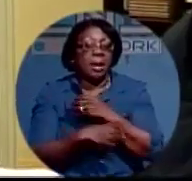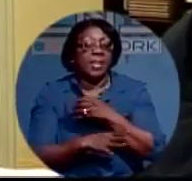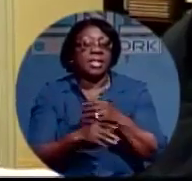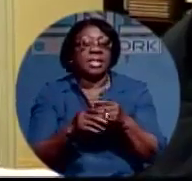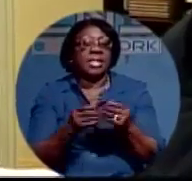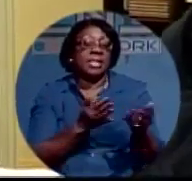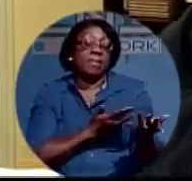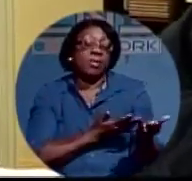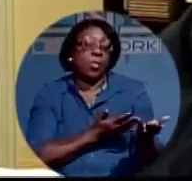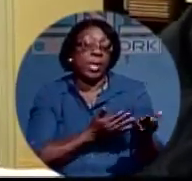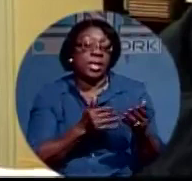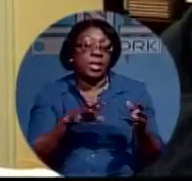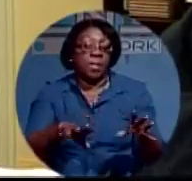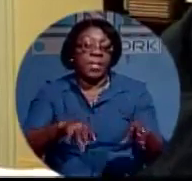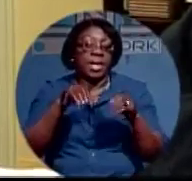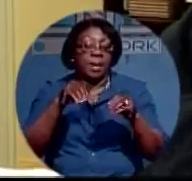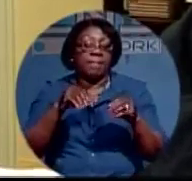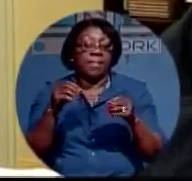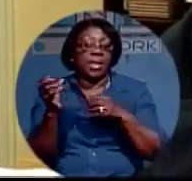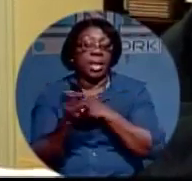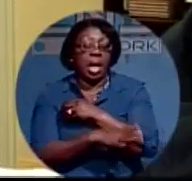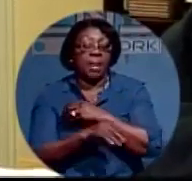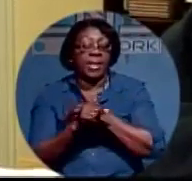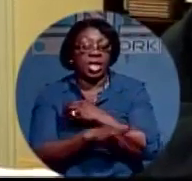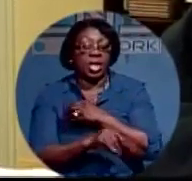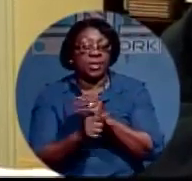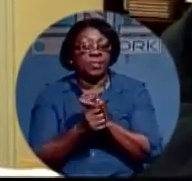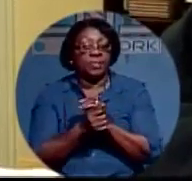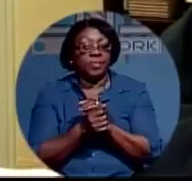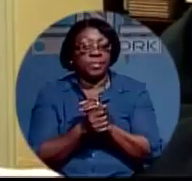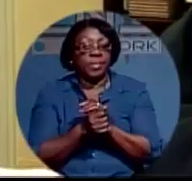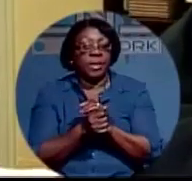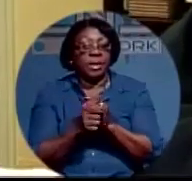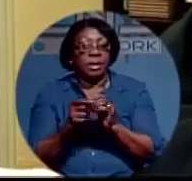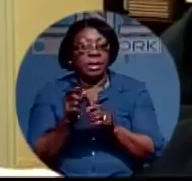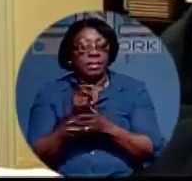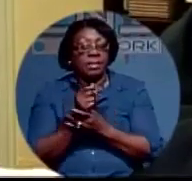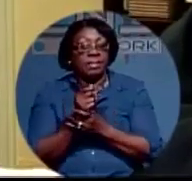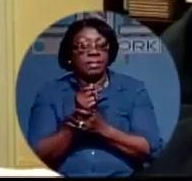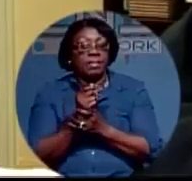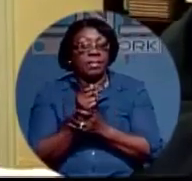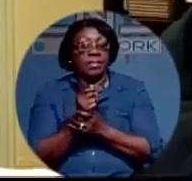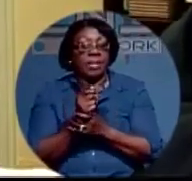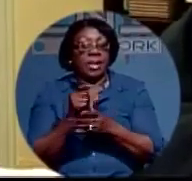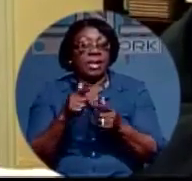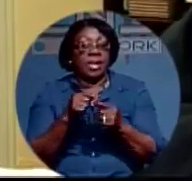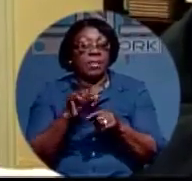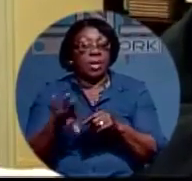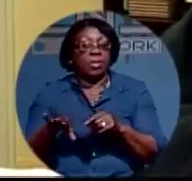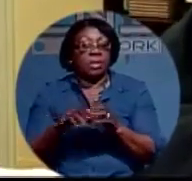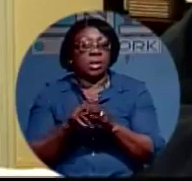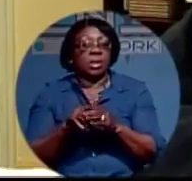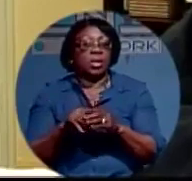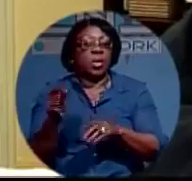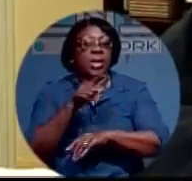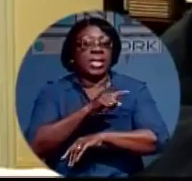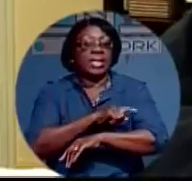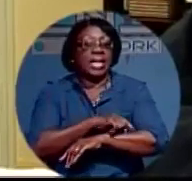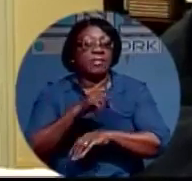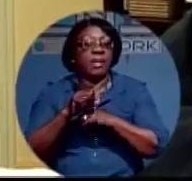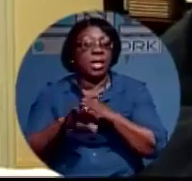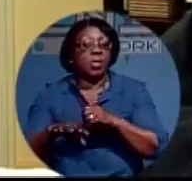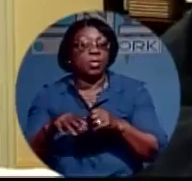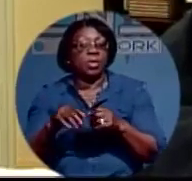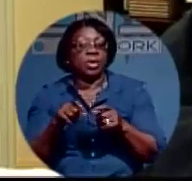midday shift. And if it's raining all day and it continues into the afternoon to the 6 o'clock shift, then we lose all of those. So in a day, we may lose